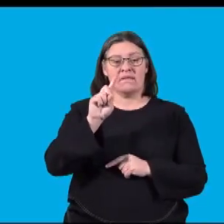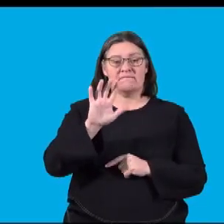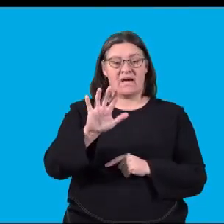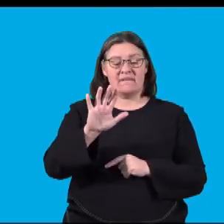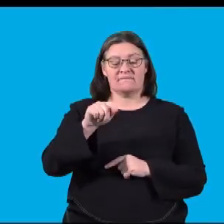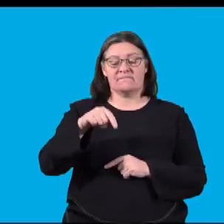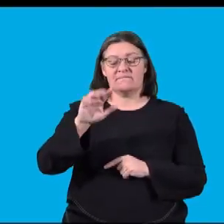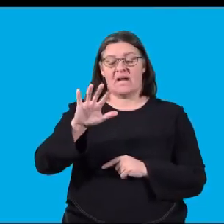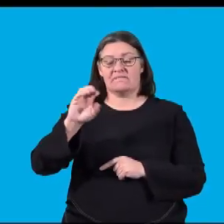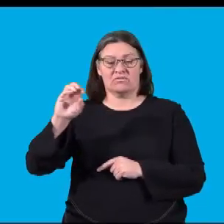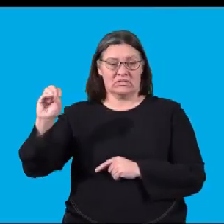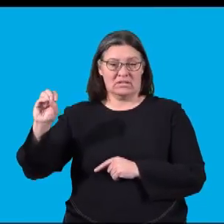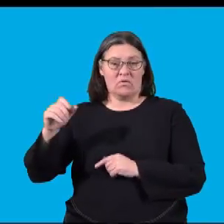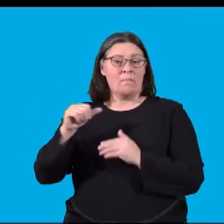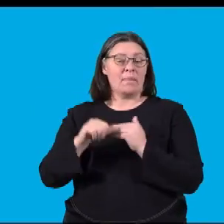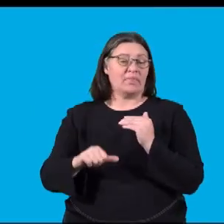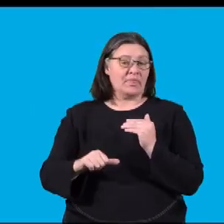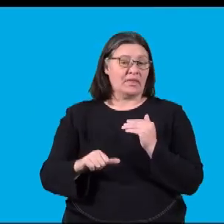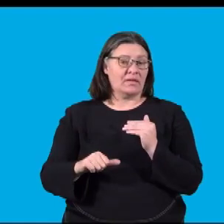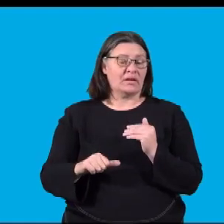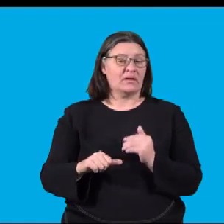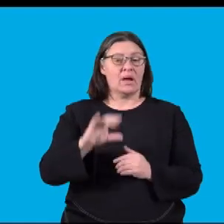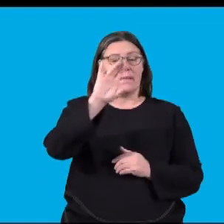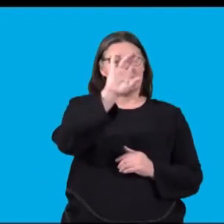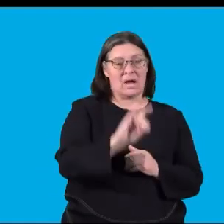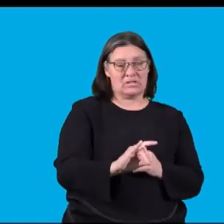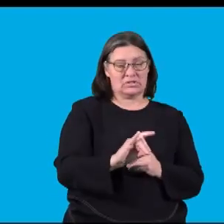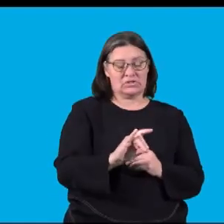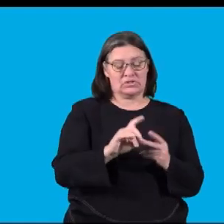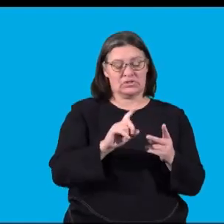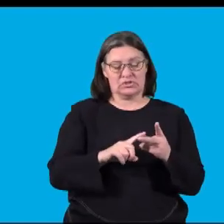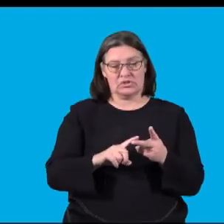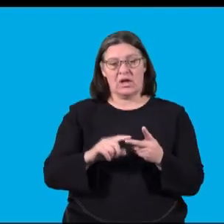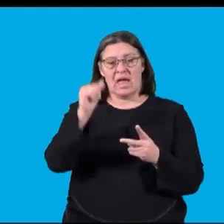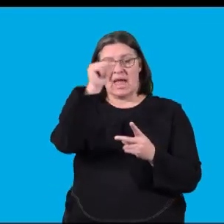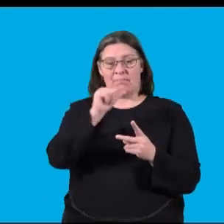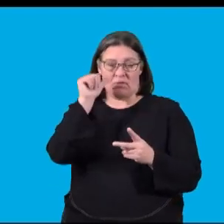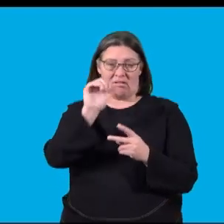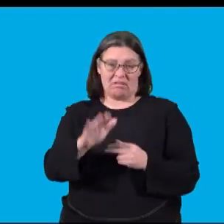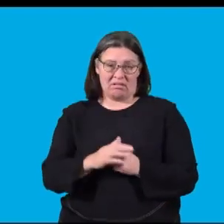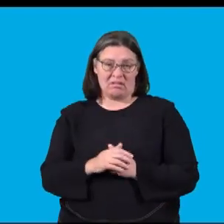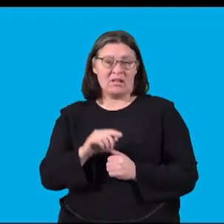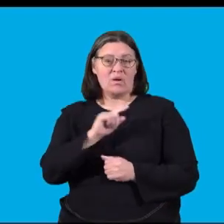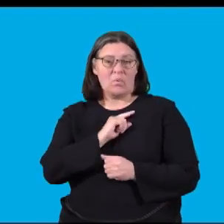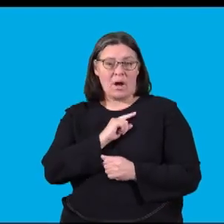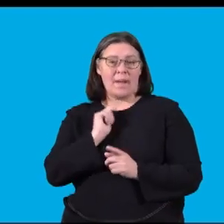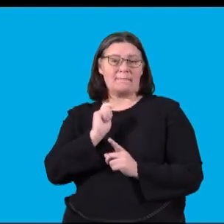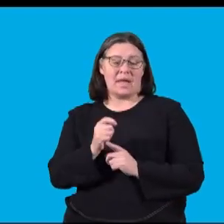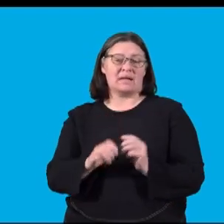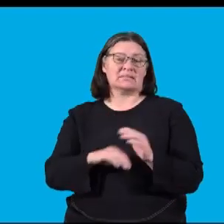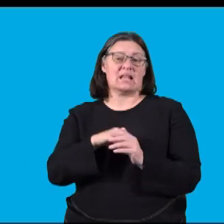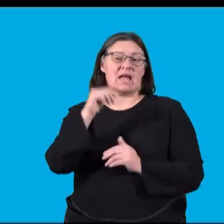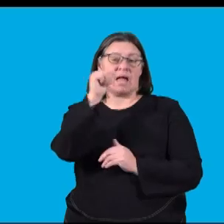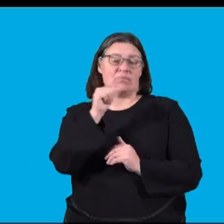115,500. That is for the month of March and April, because we paid until April. So